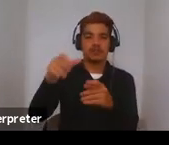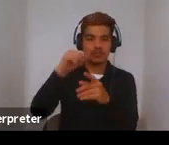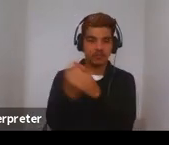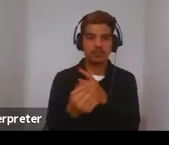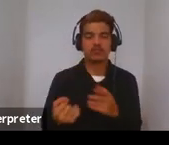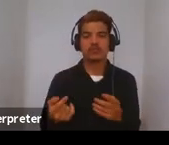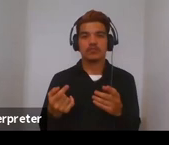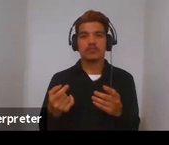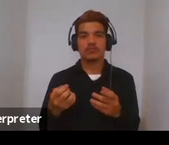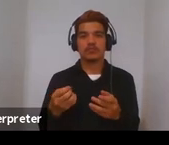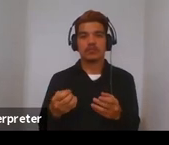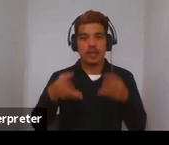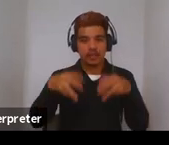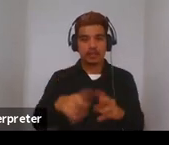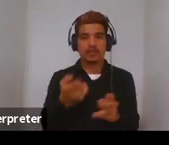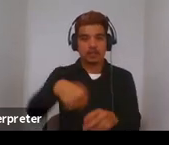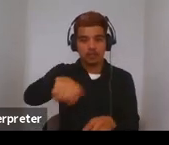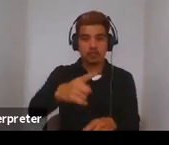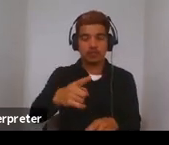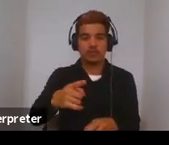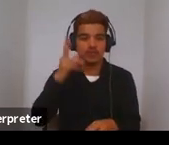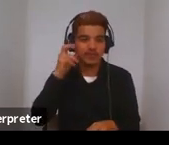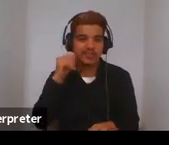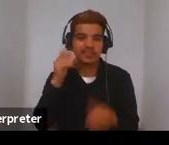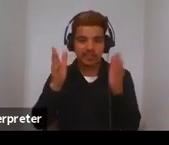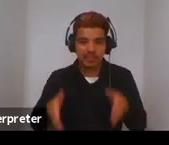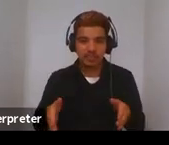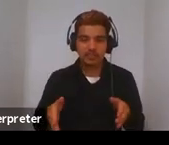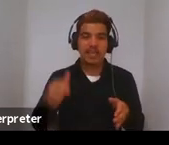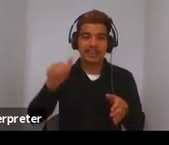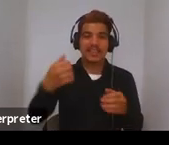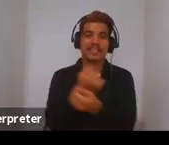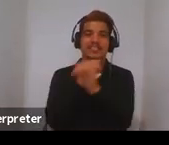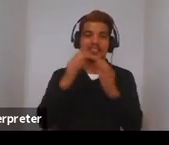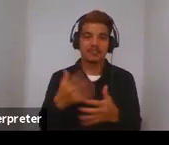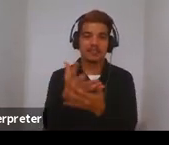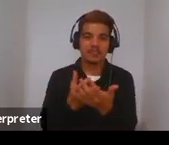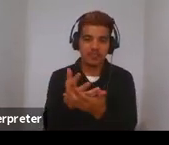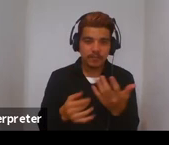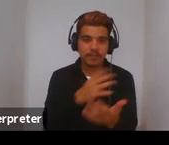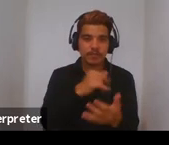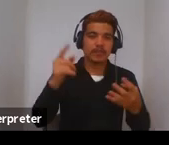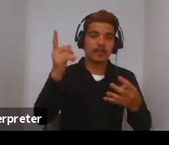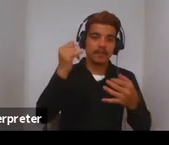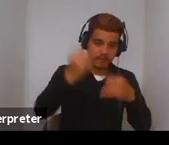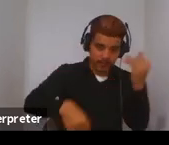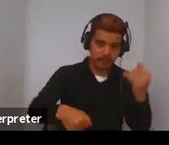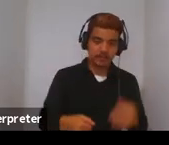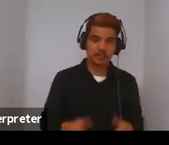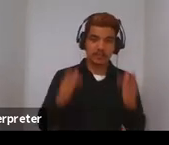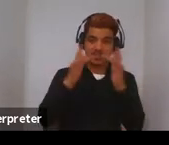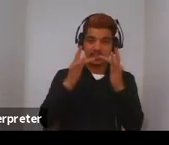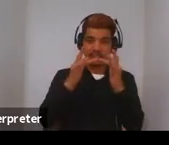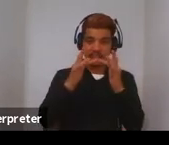to allow you to be the active listener that a survivor deserves. And then finally is the link to this, linking the survivor